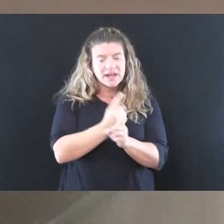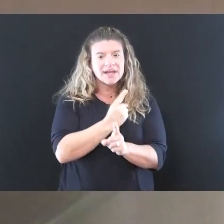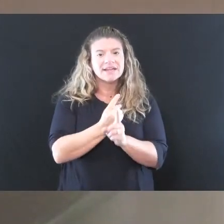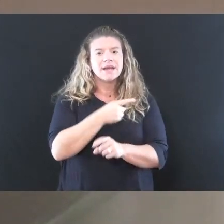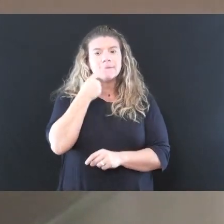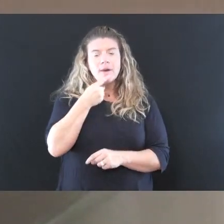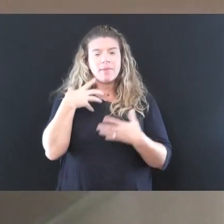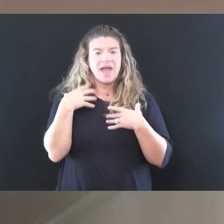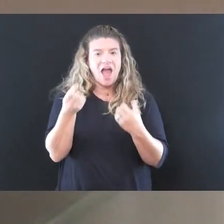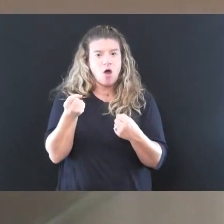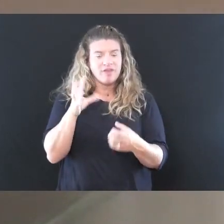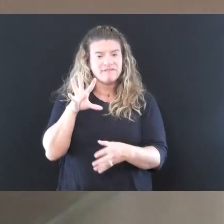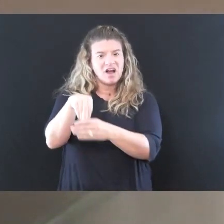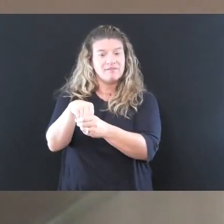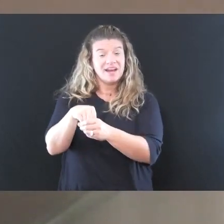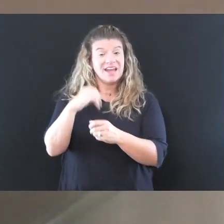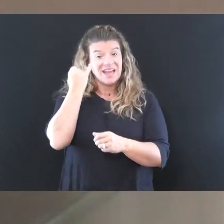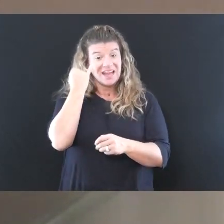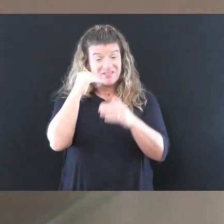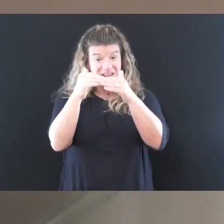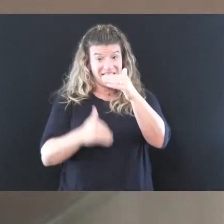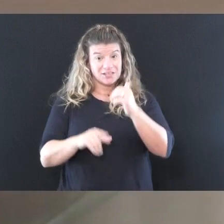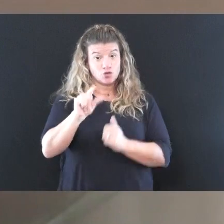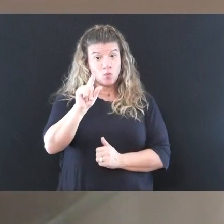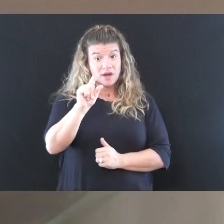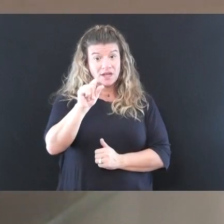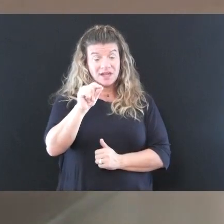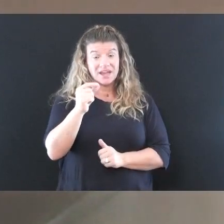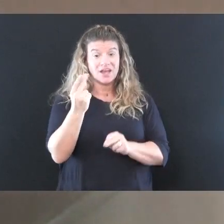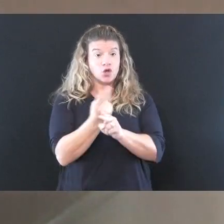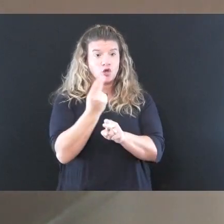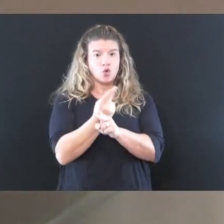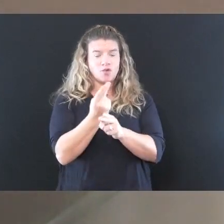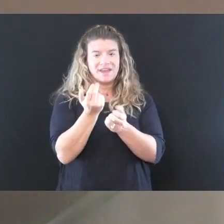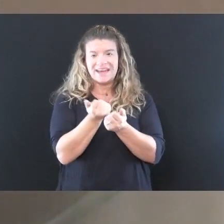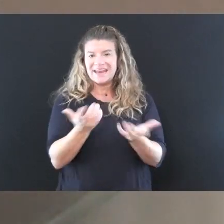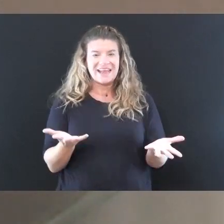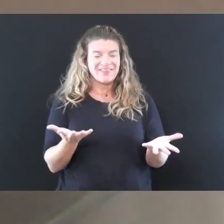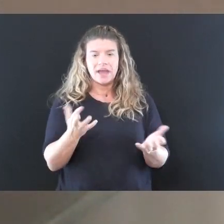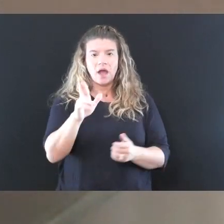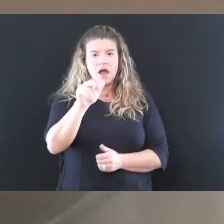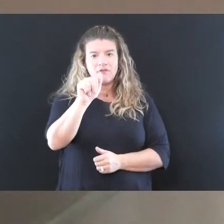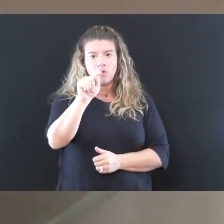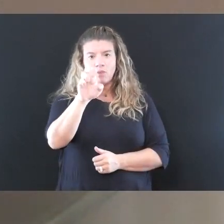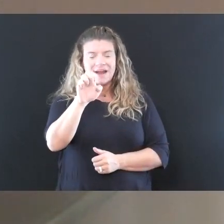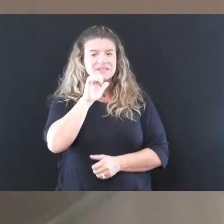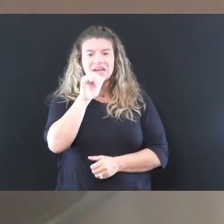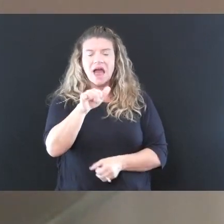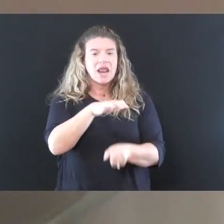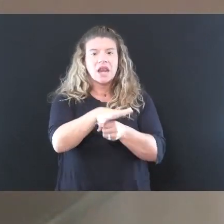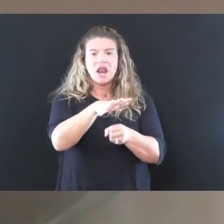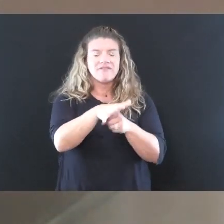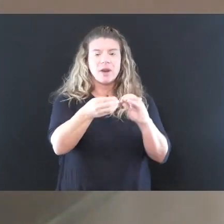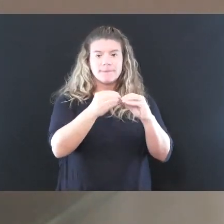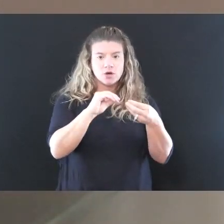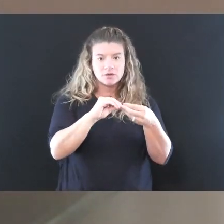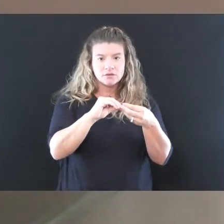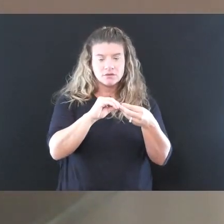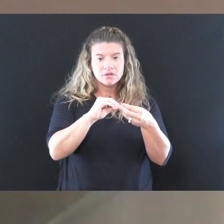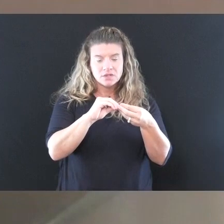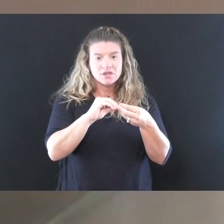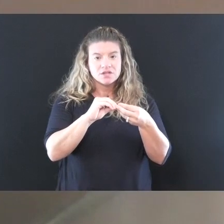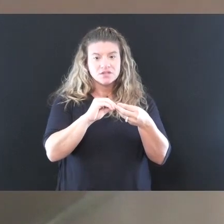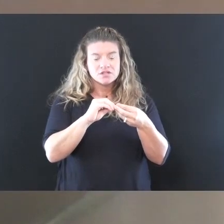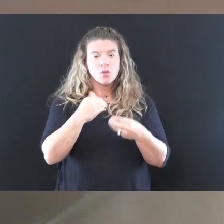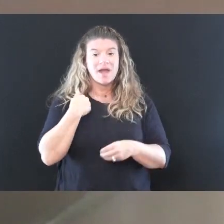health approach. If you have less than 20 cases using anything of a rate, that's an insufficient number. So we then went from